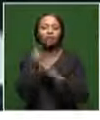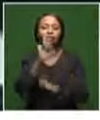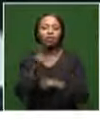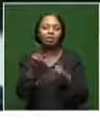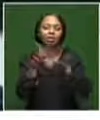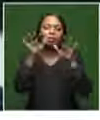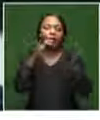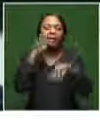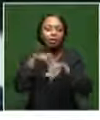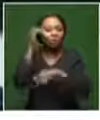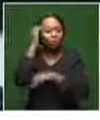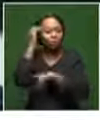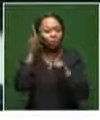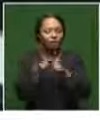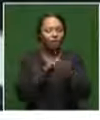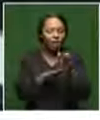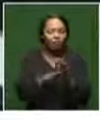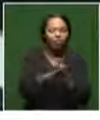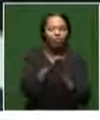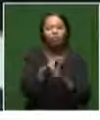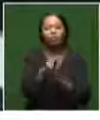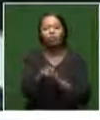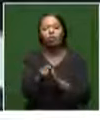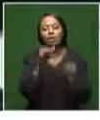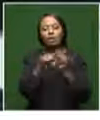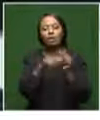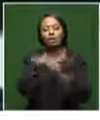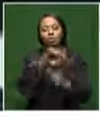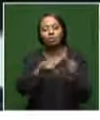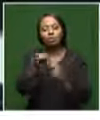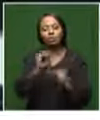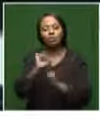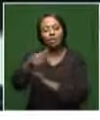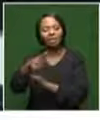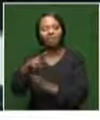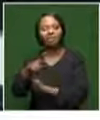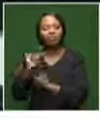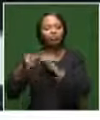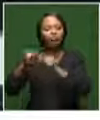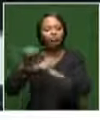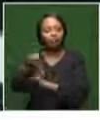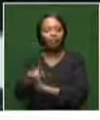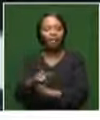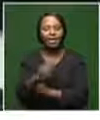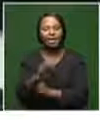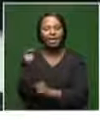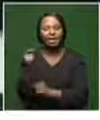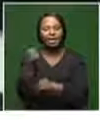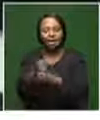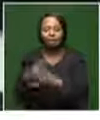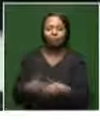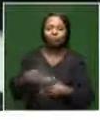public to improve and create a better society for the next generations. So like 100 years from now, we have to